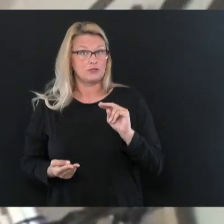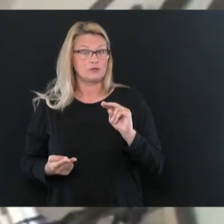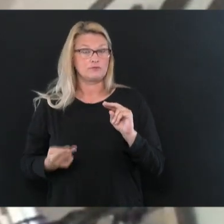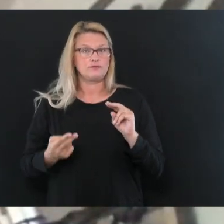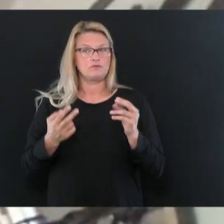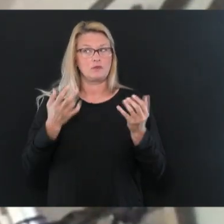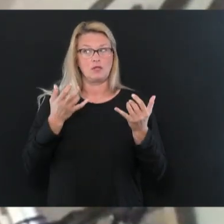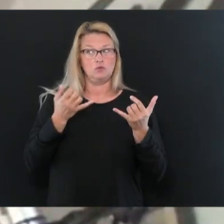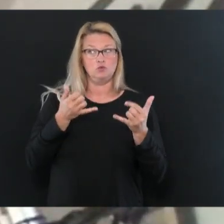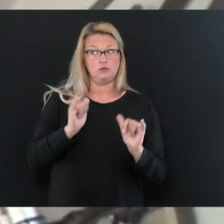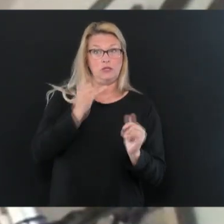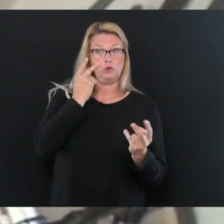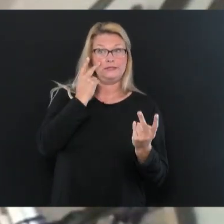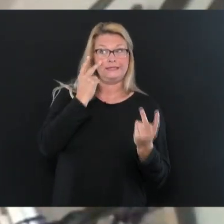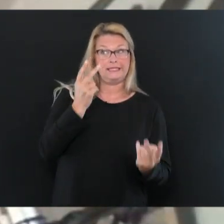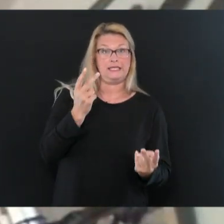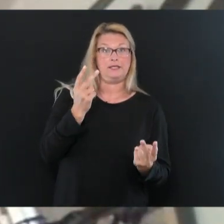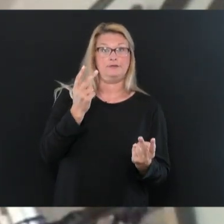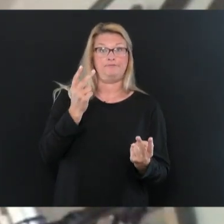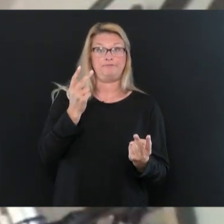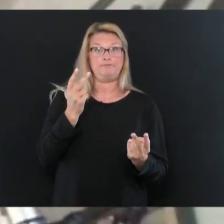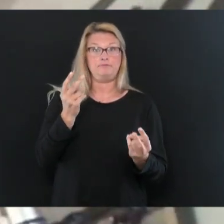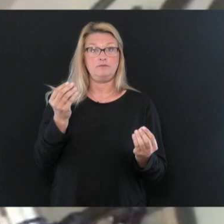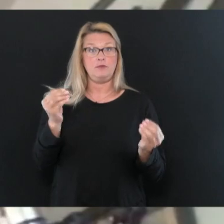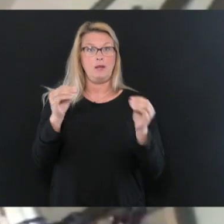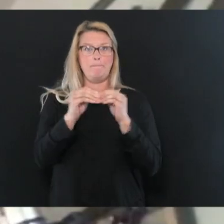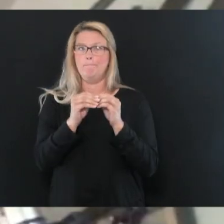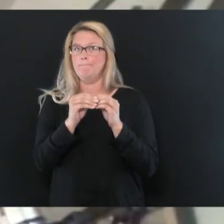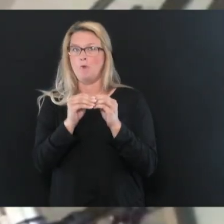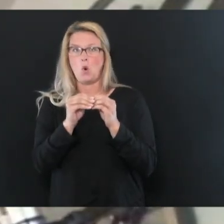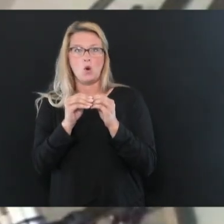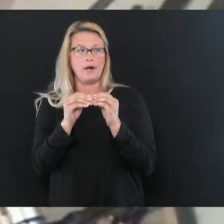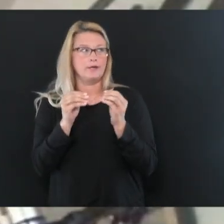we seeing more therapeutics